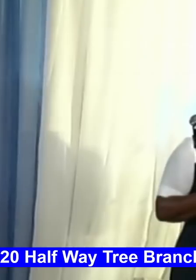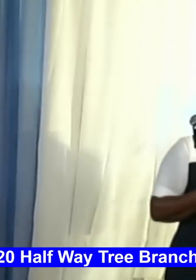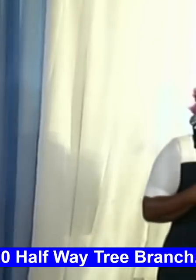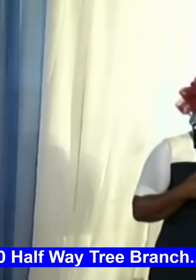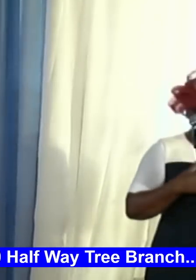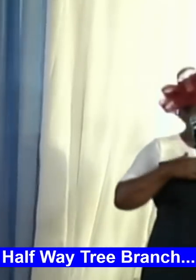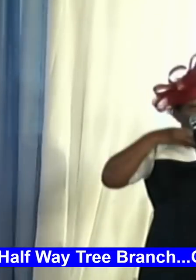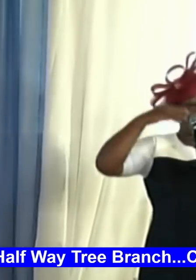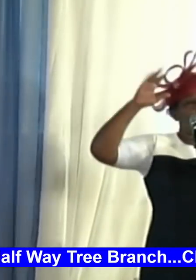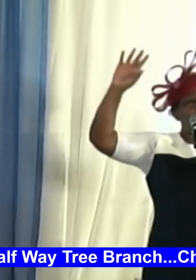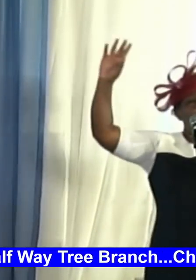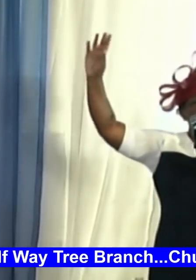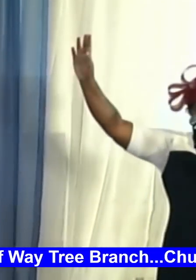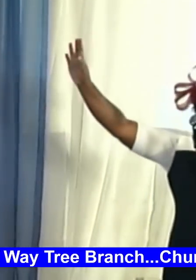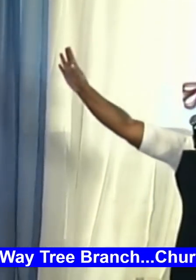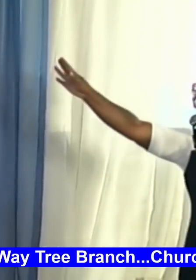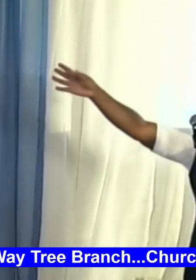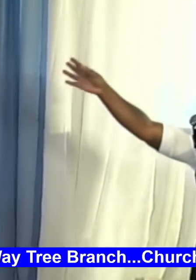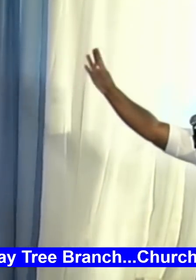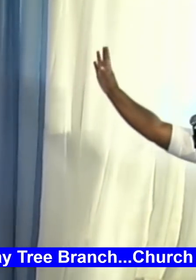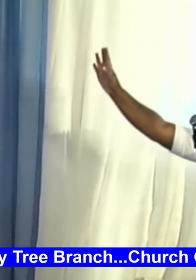escort him to the pulpit.